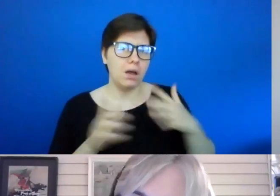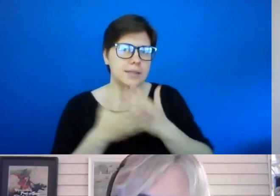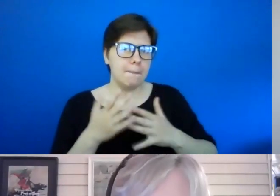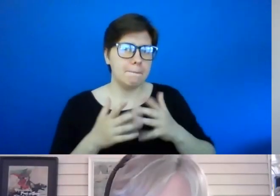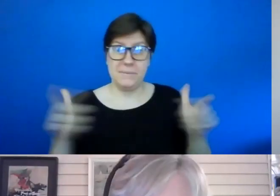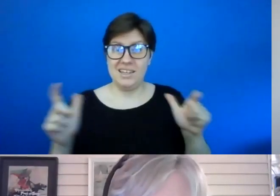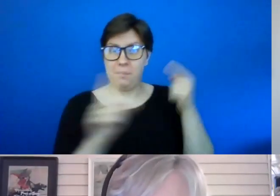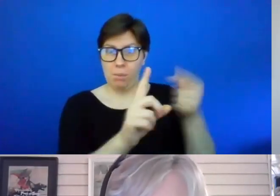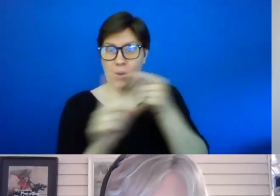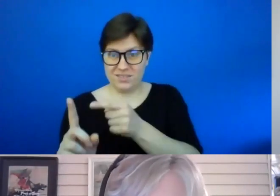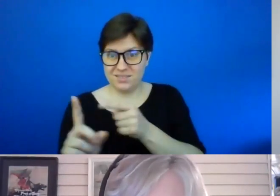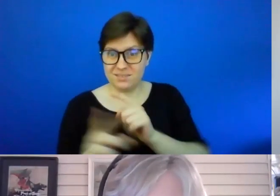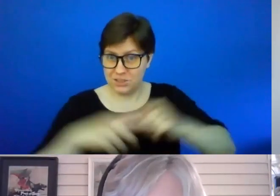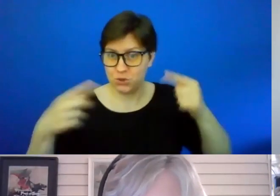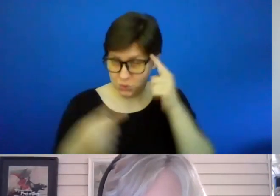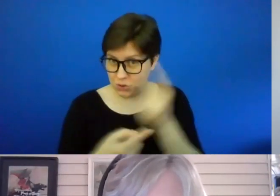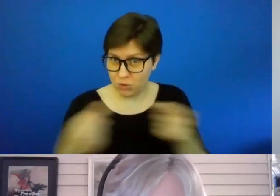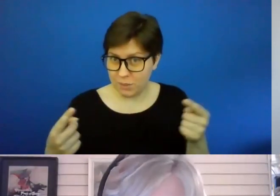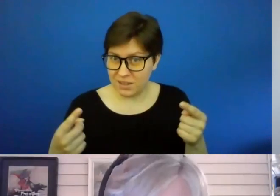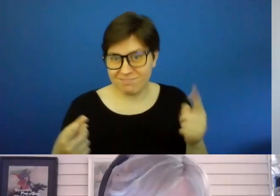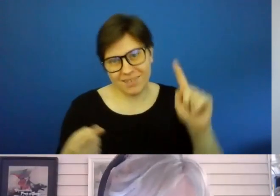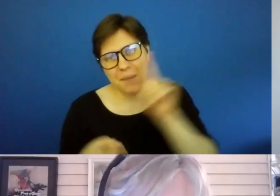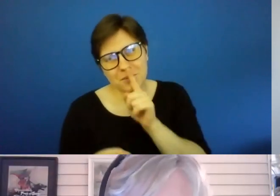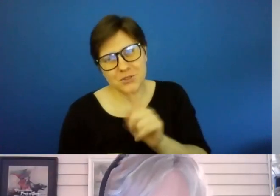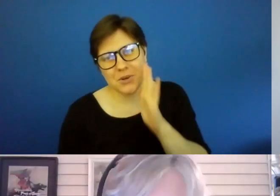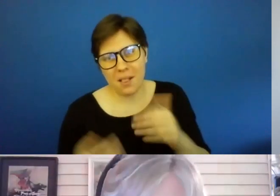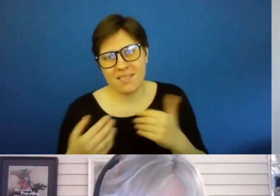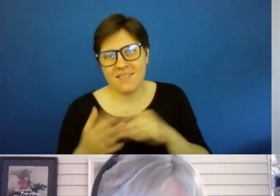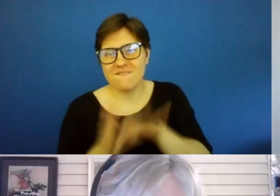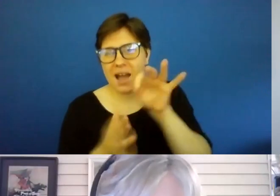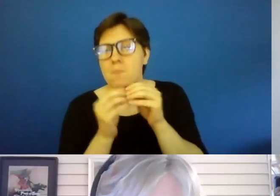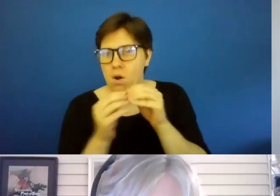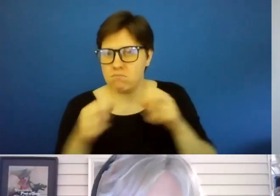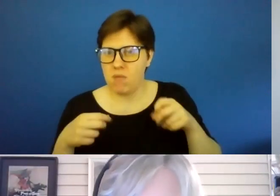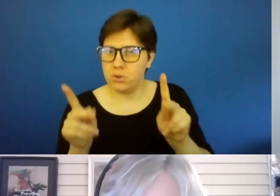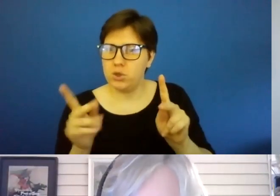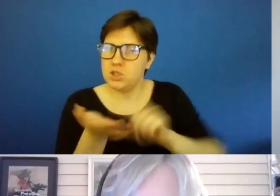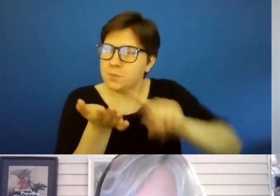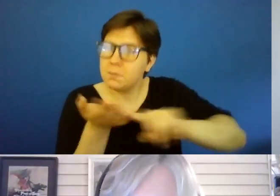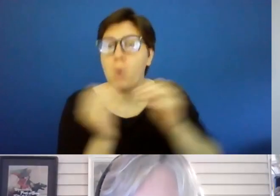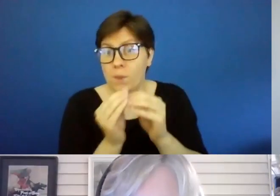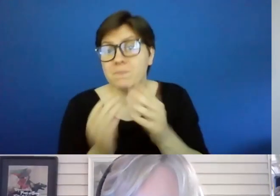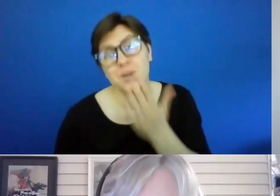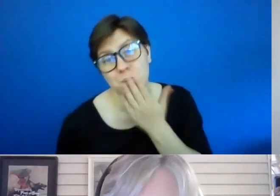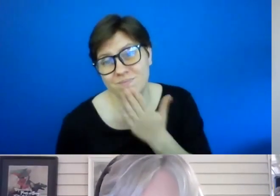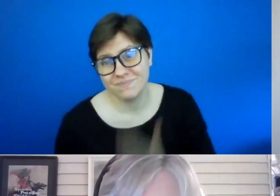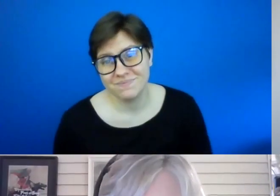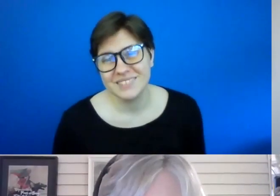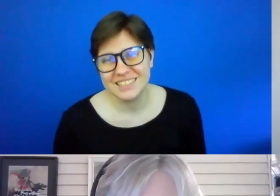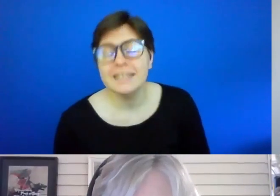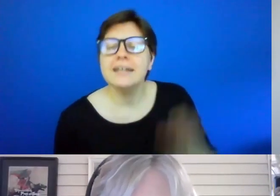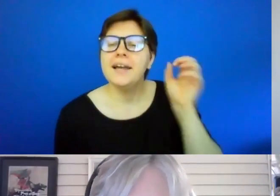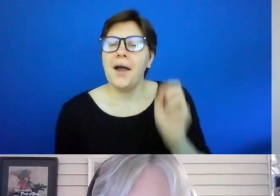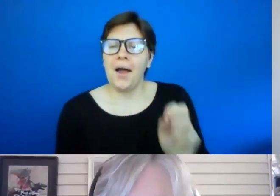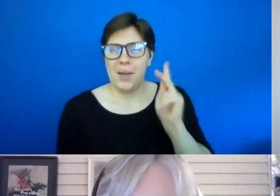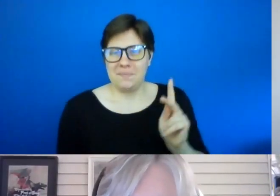disagreement. And I'm confident that we will find opportunities to explore that further as the conversation continues. Thank you. Okay,